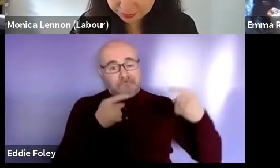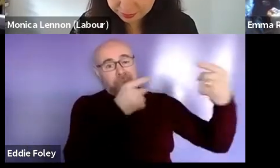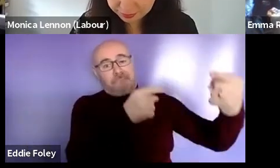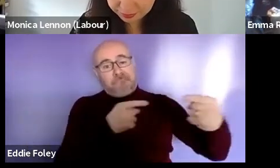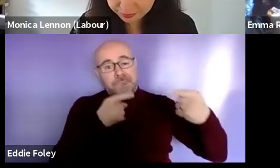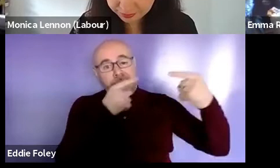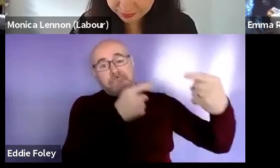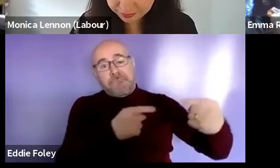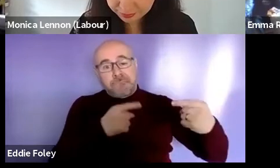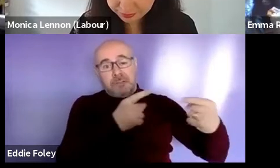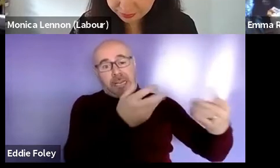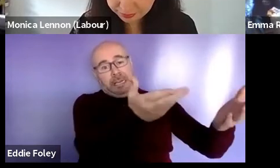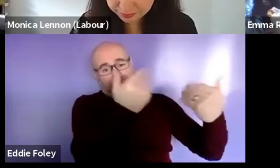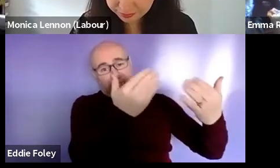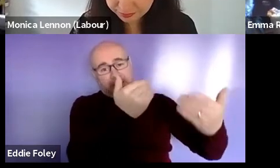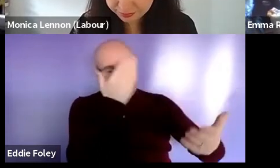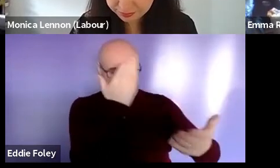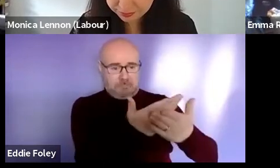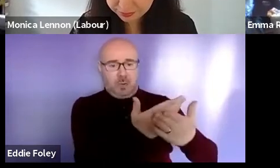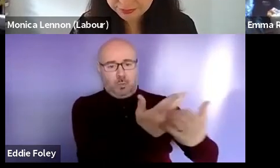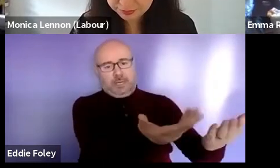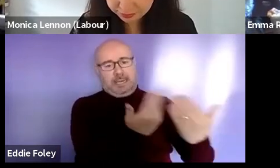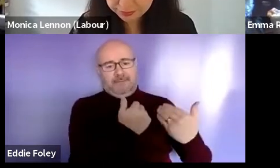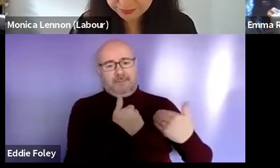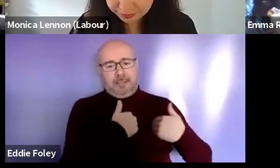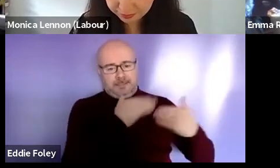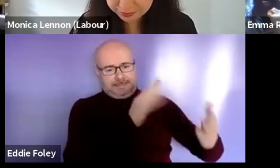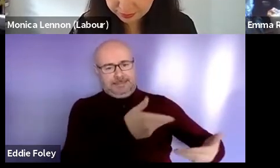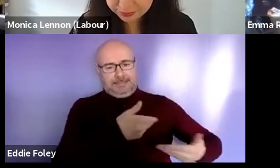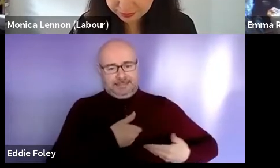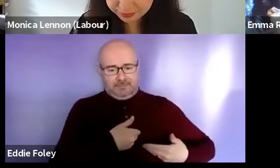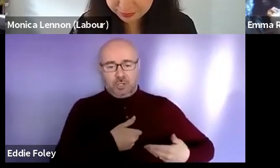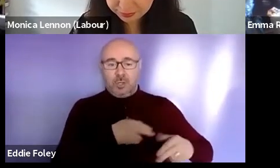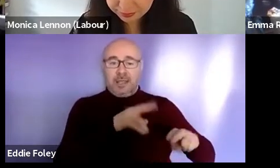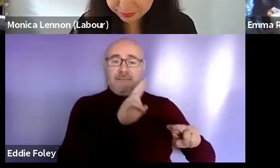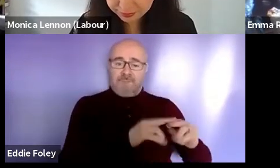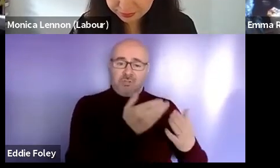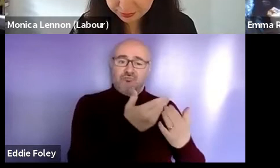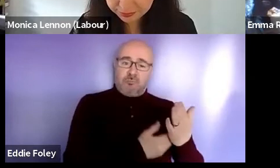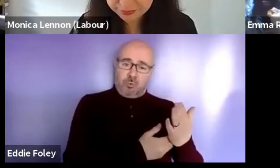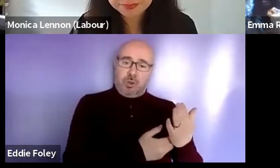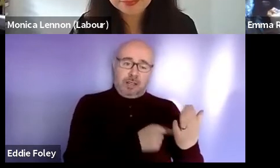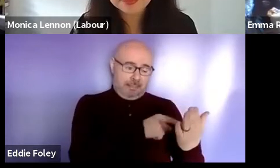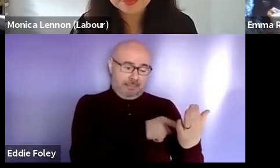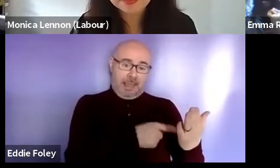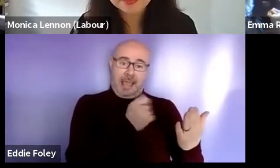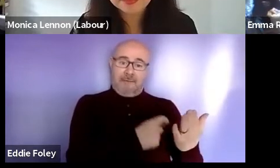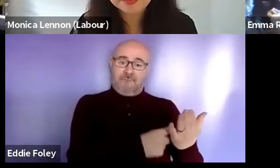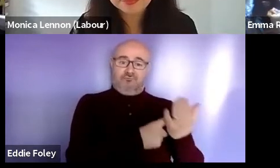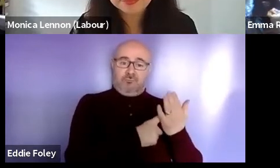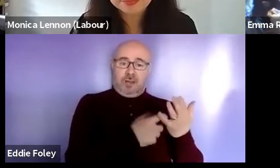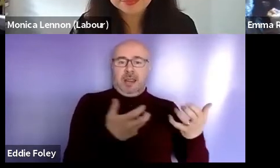services. And the Feely report had really important recommendations on how to improve this. And we want to get on with this as quickly as possible and really drive